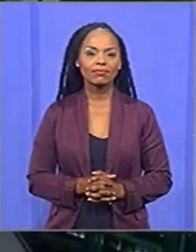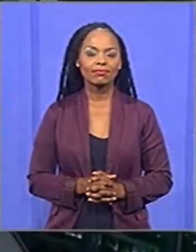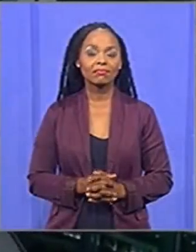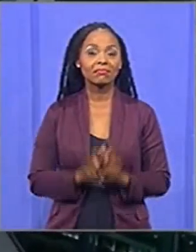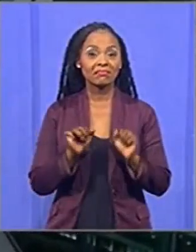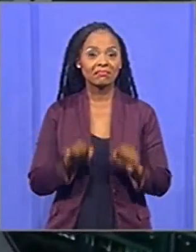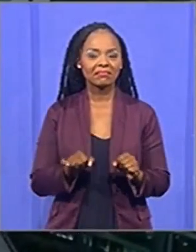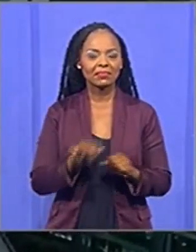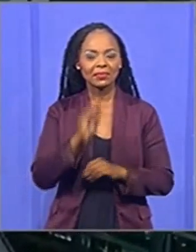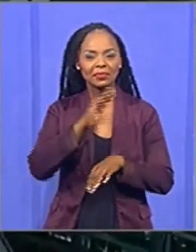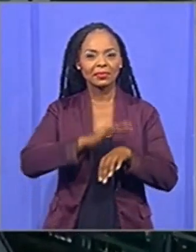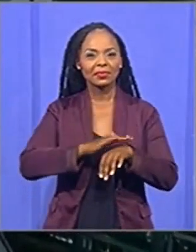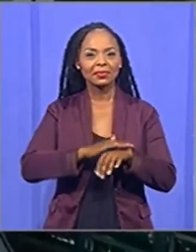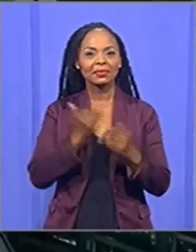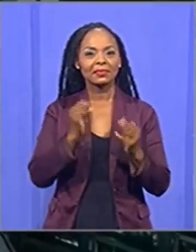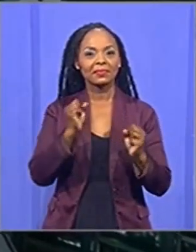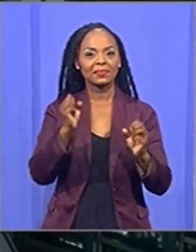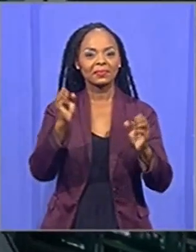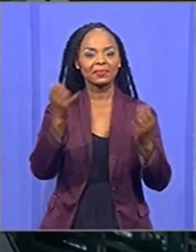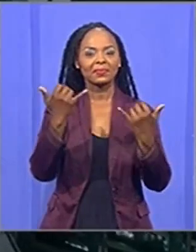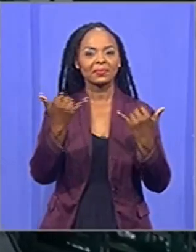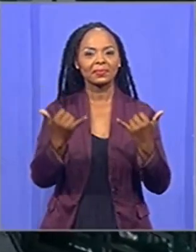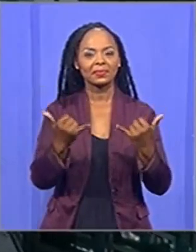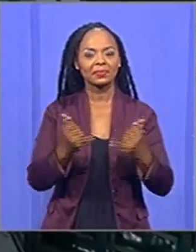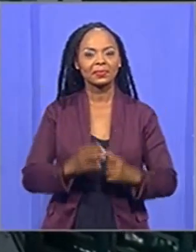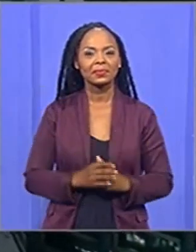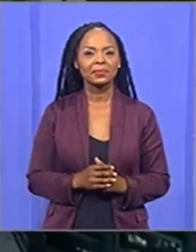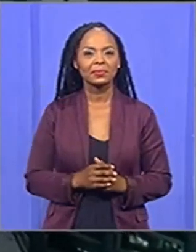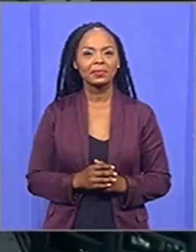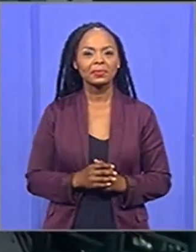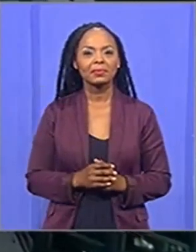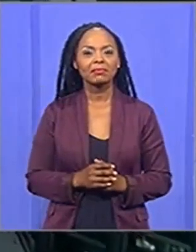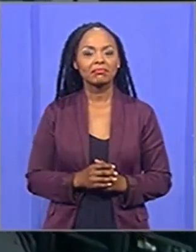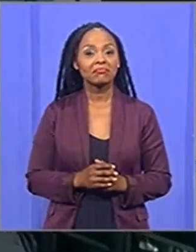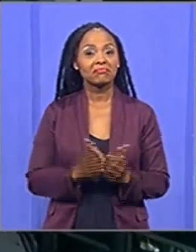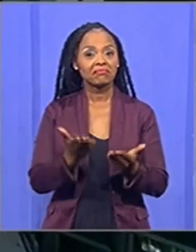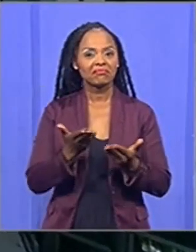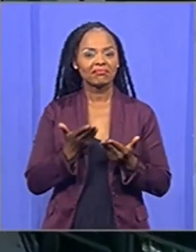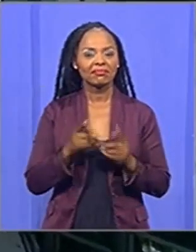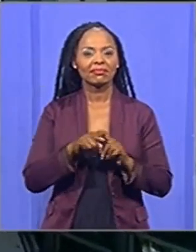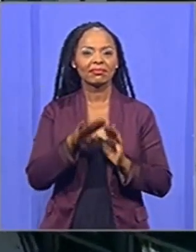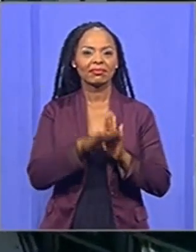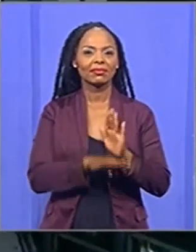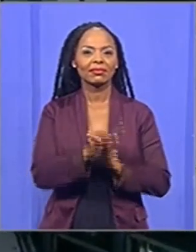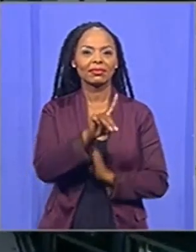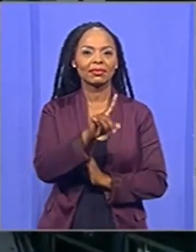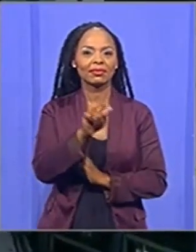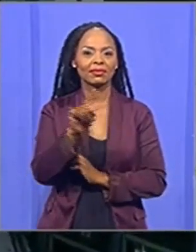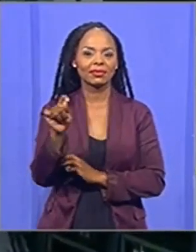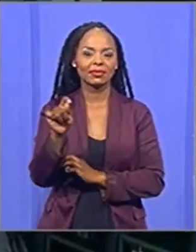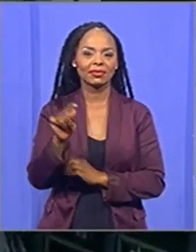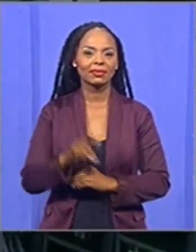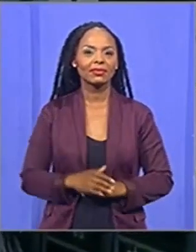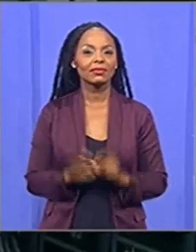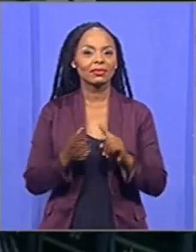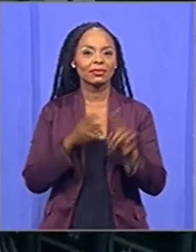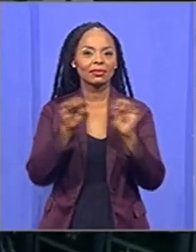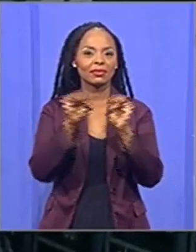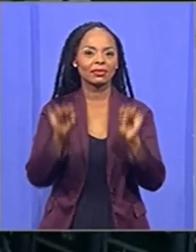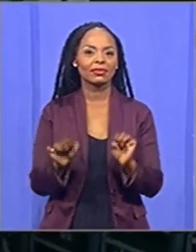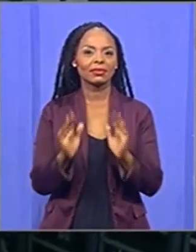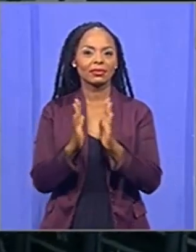Bagesho ke nako ya gore re le solele madireng a letšatši re a lamogela le babogedi ba rena ba kanala ya DTT re